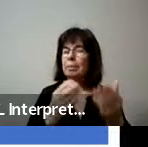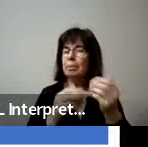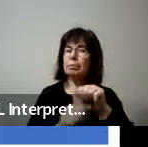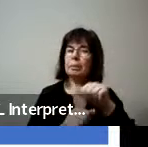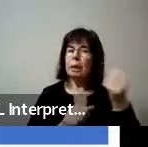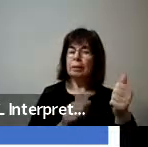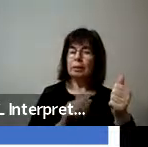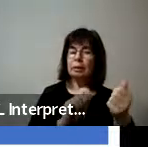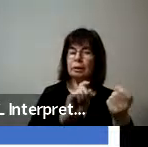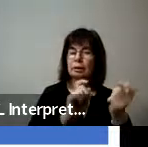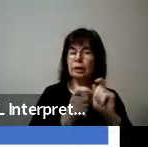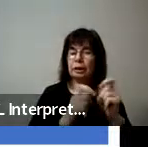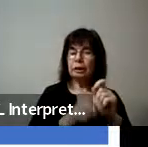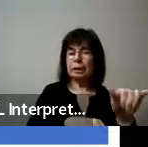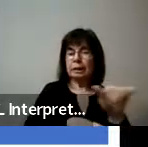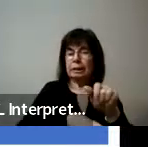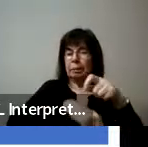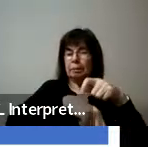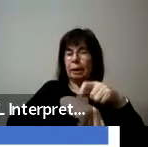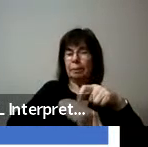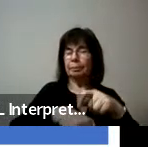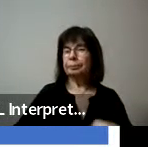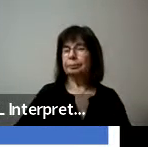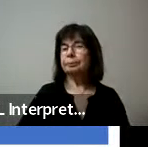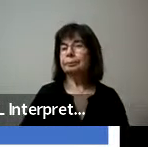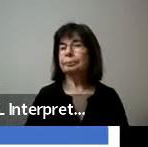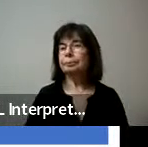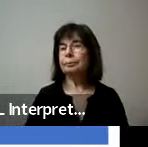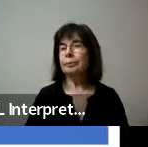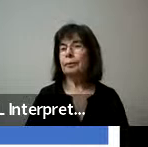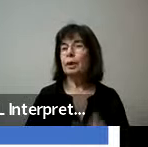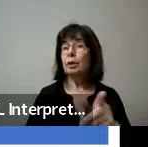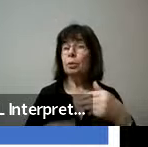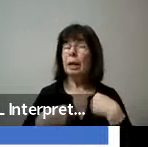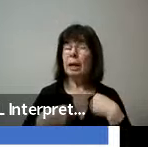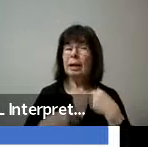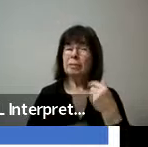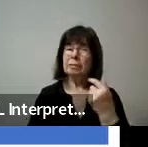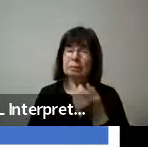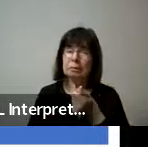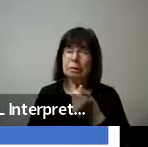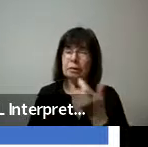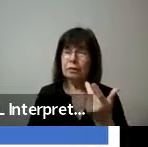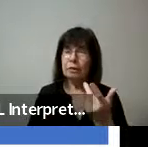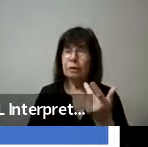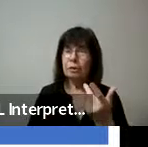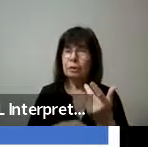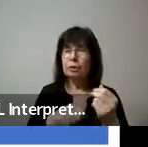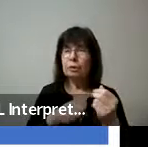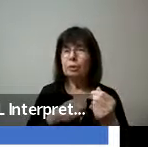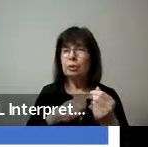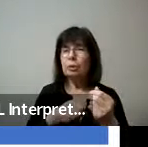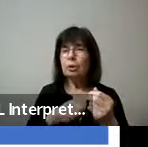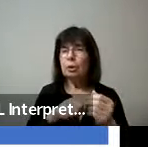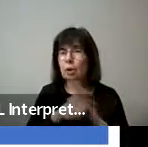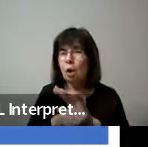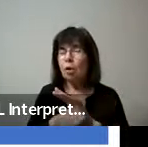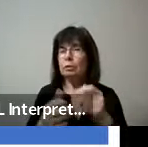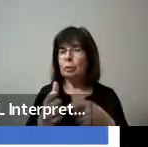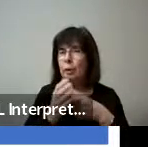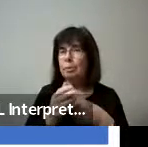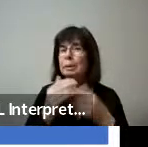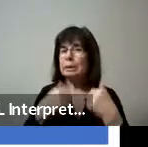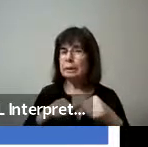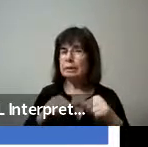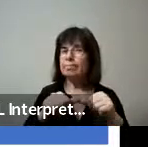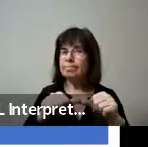have just a small number of COVID health officer requirements still in place in Alameda County that will